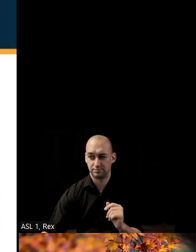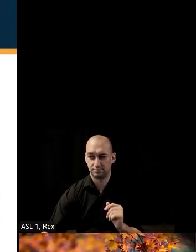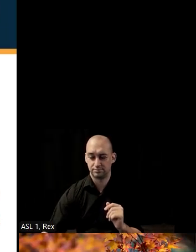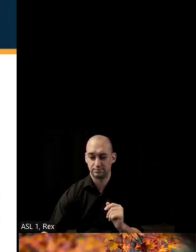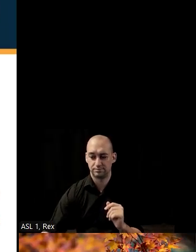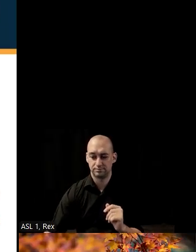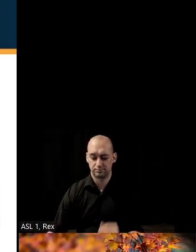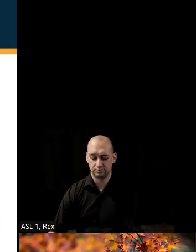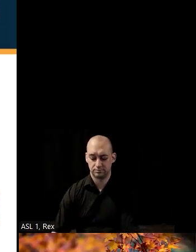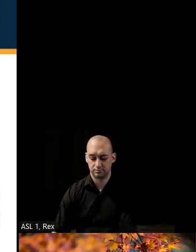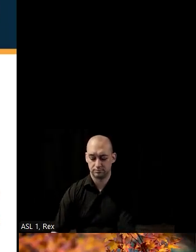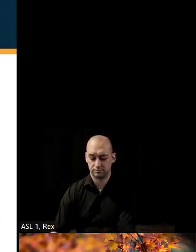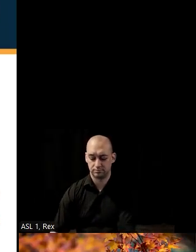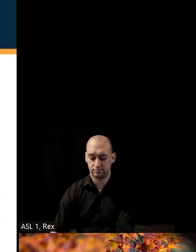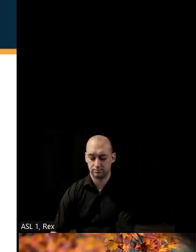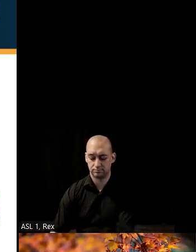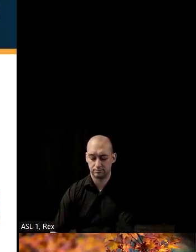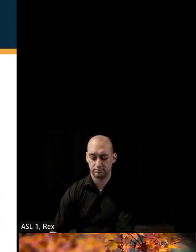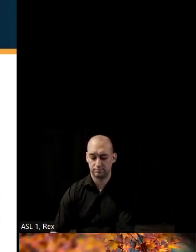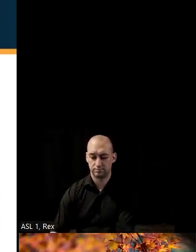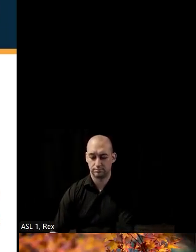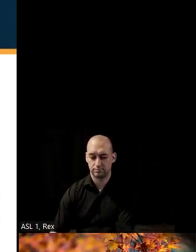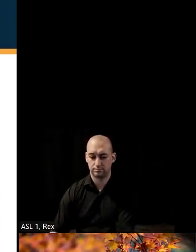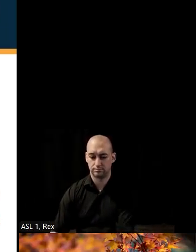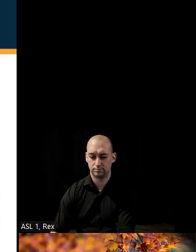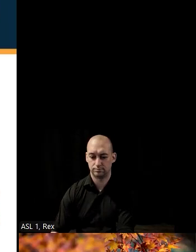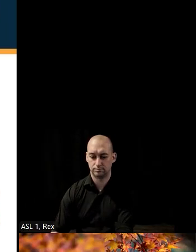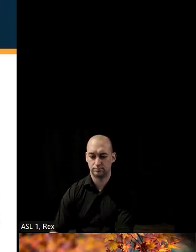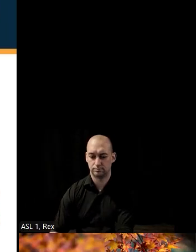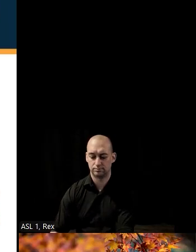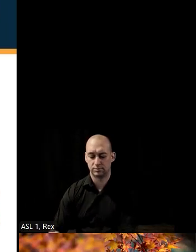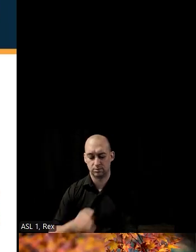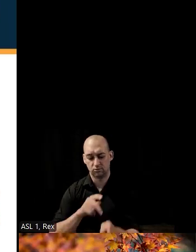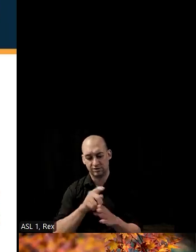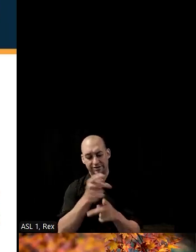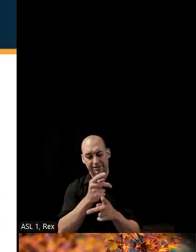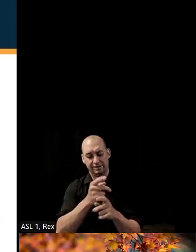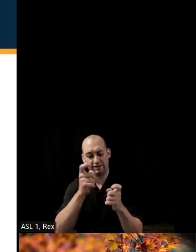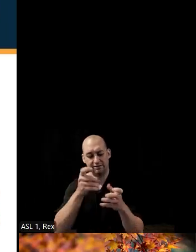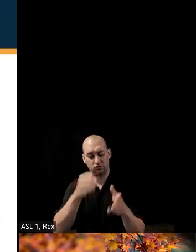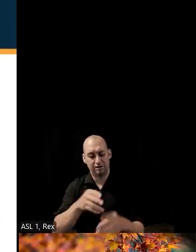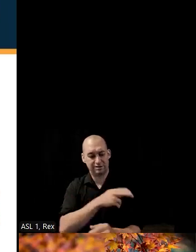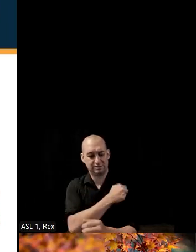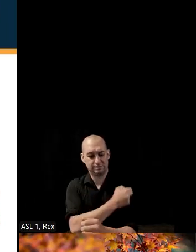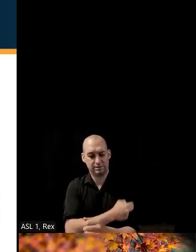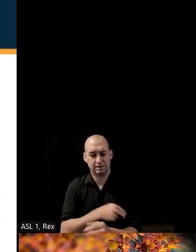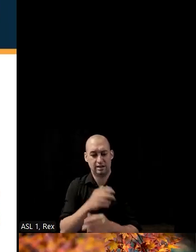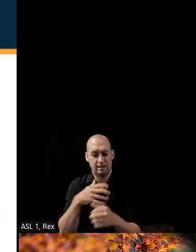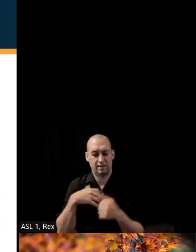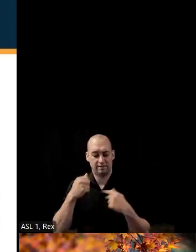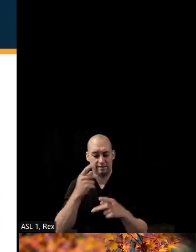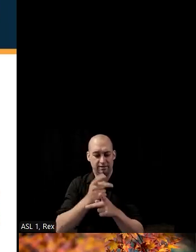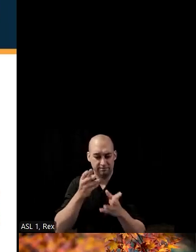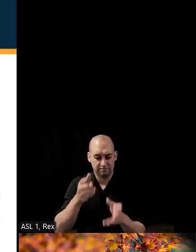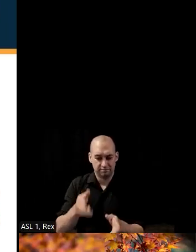be, community providers, professional caregivers, hospitals, health plan, other LTSS providers